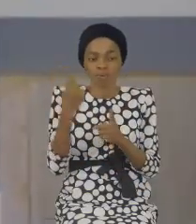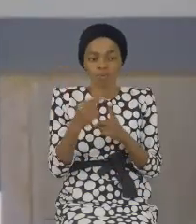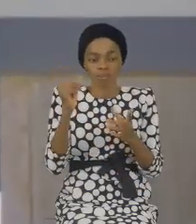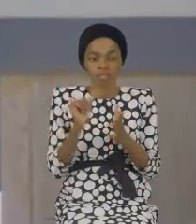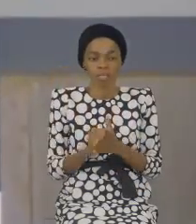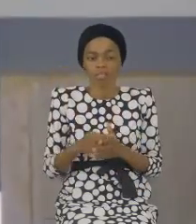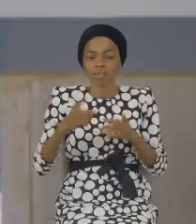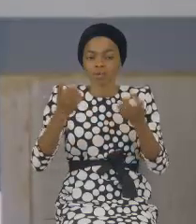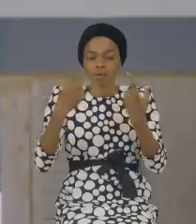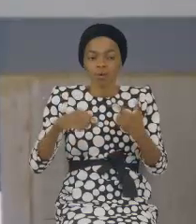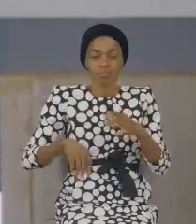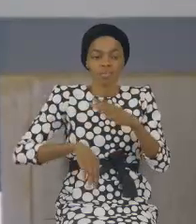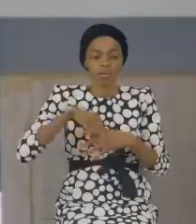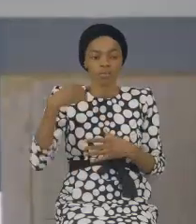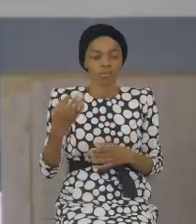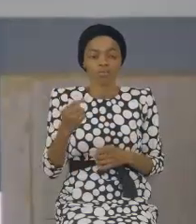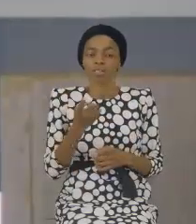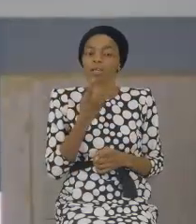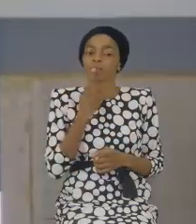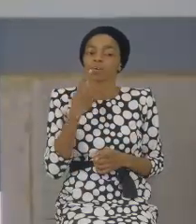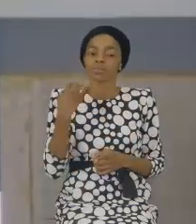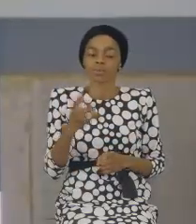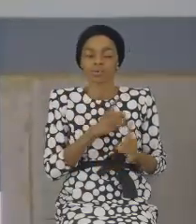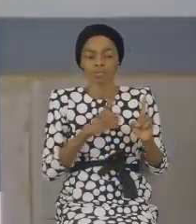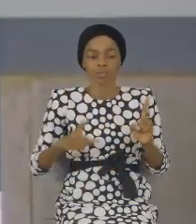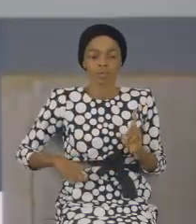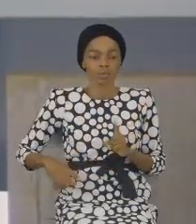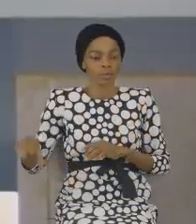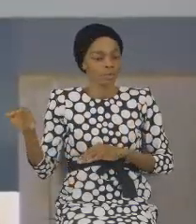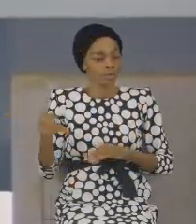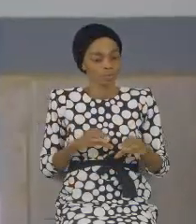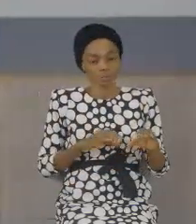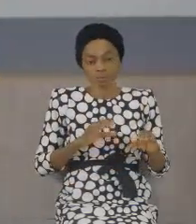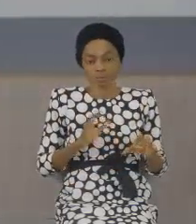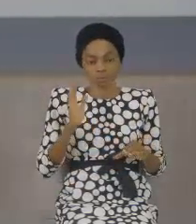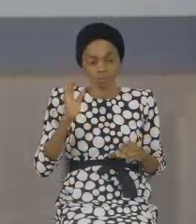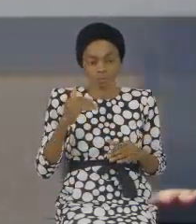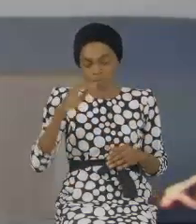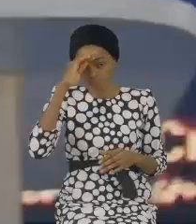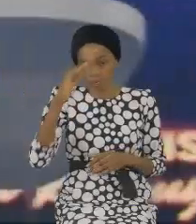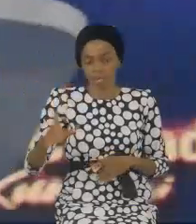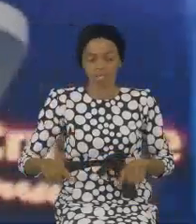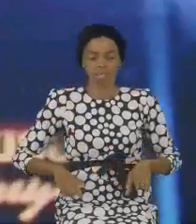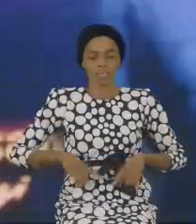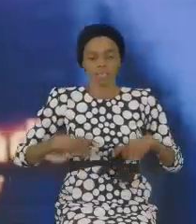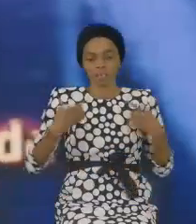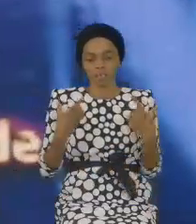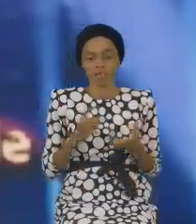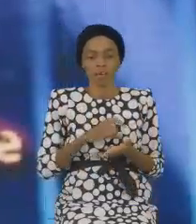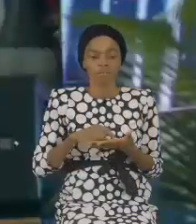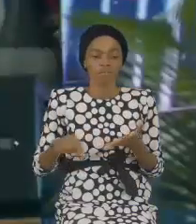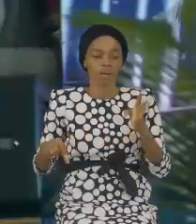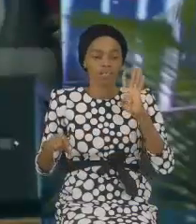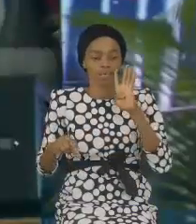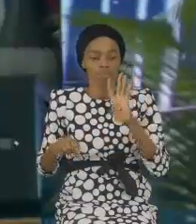word that proceedeth out of the mouth of the Lord does man live. And then in verse 4,